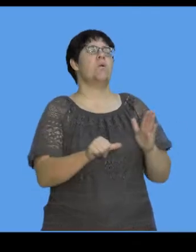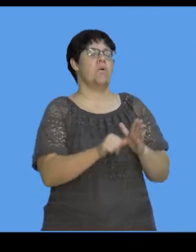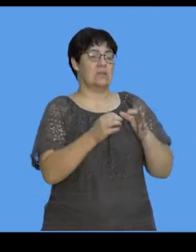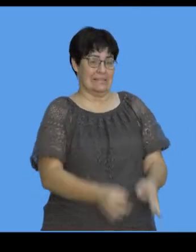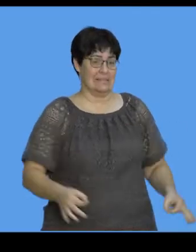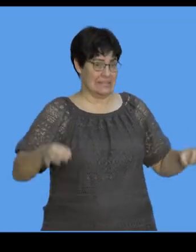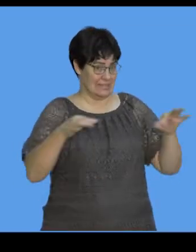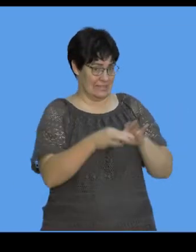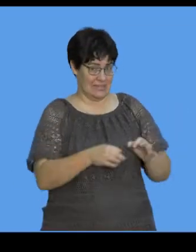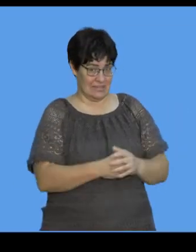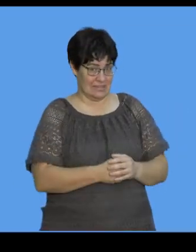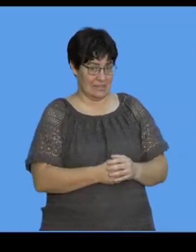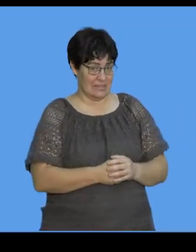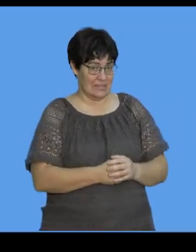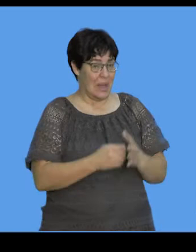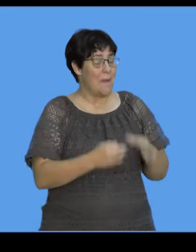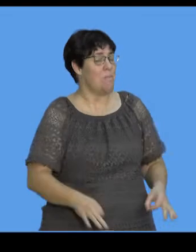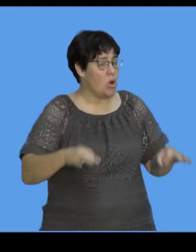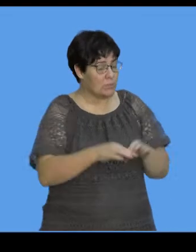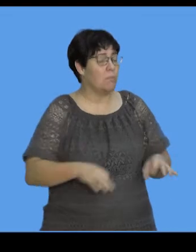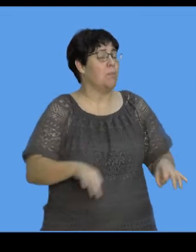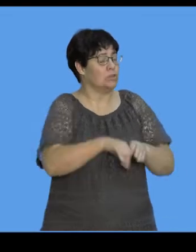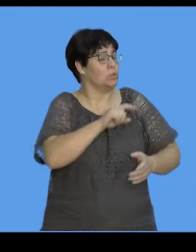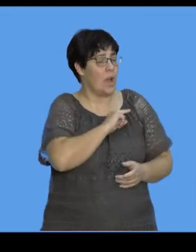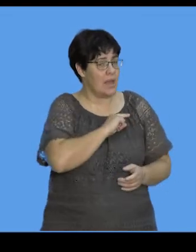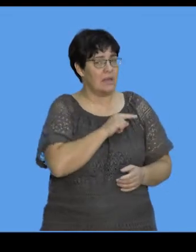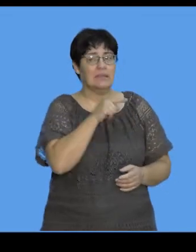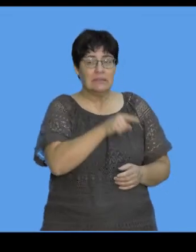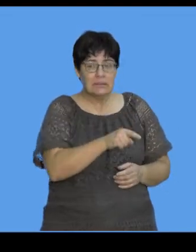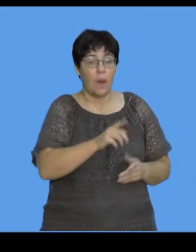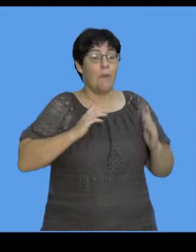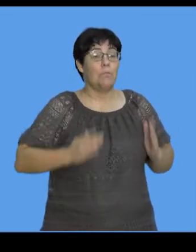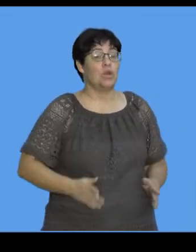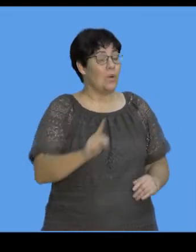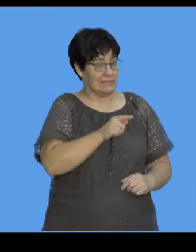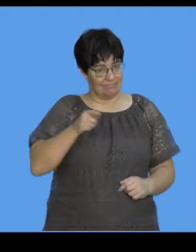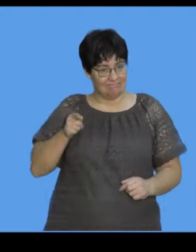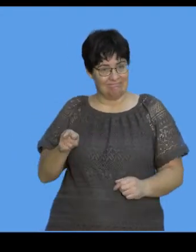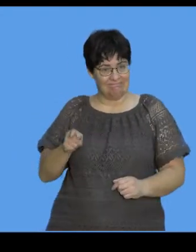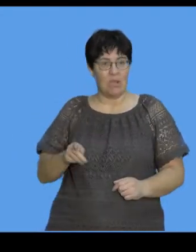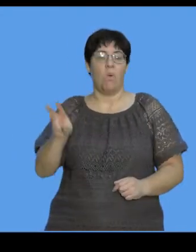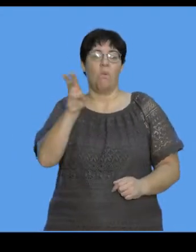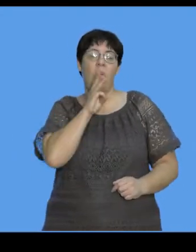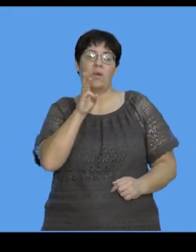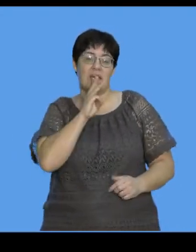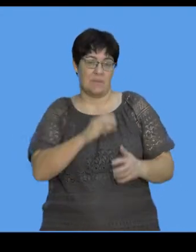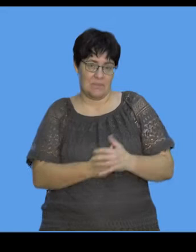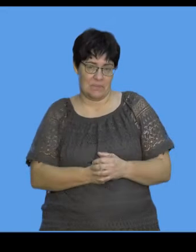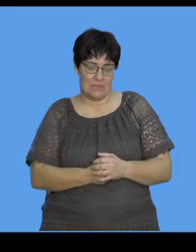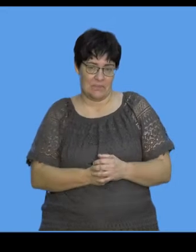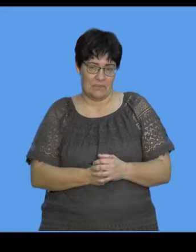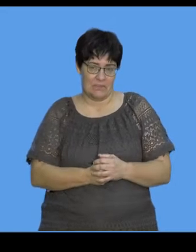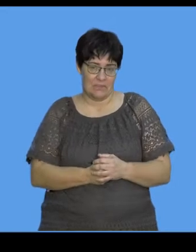and I keep saying important, inorganic molecule in your body is this: water.